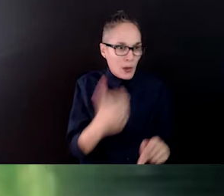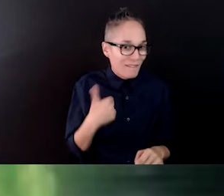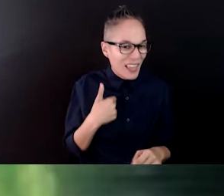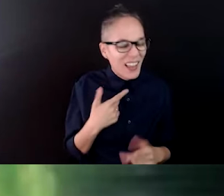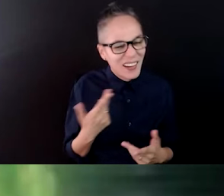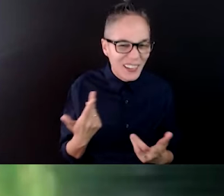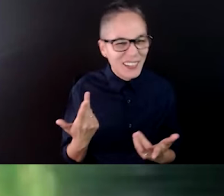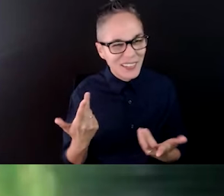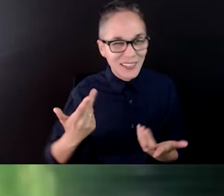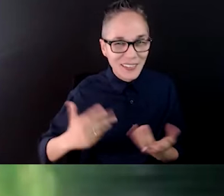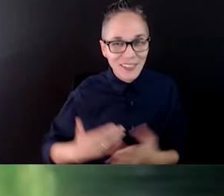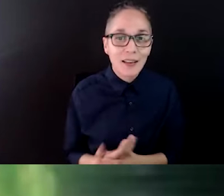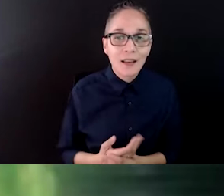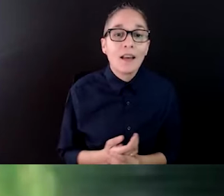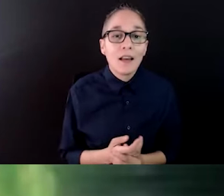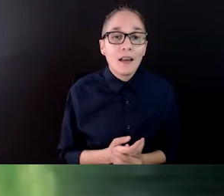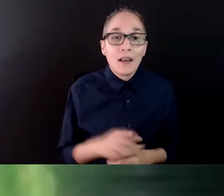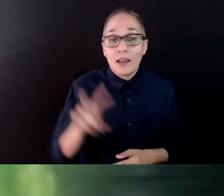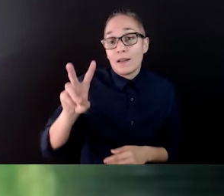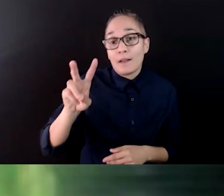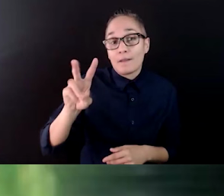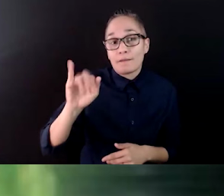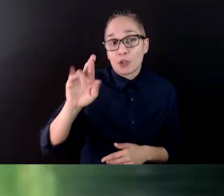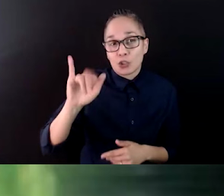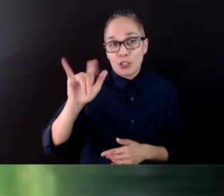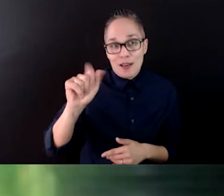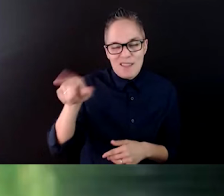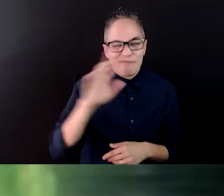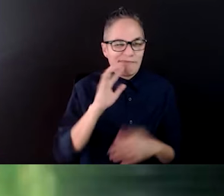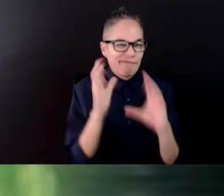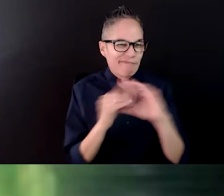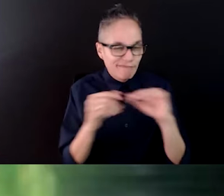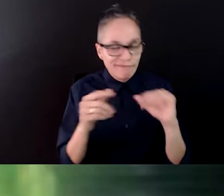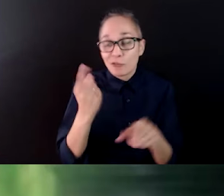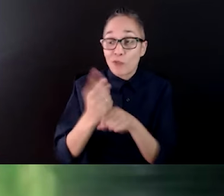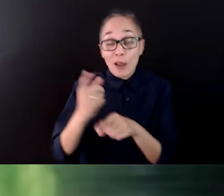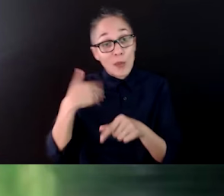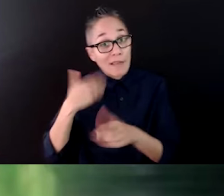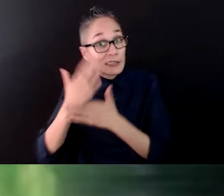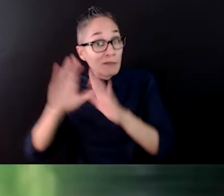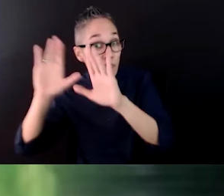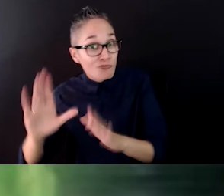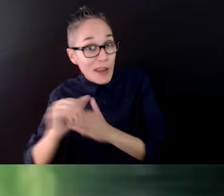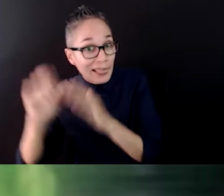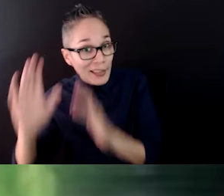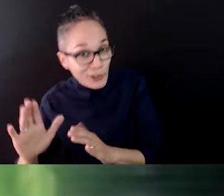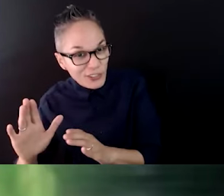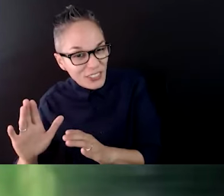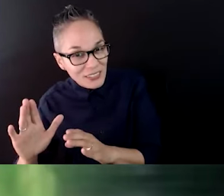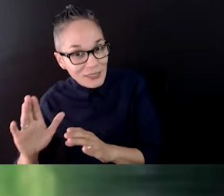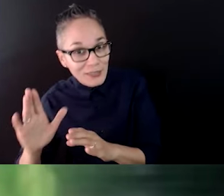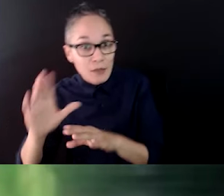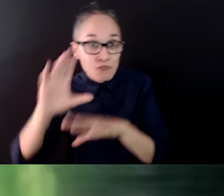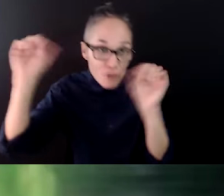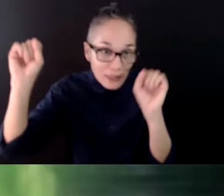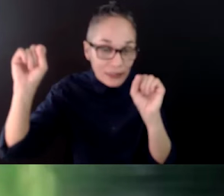mixed bag. and I think it's like for everything, we have some great leaders. As